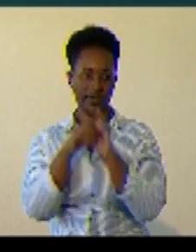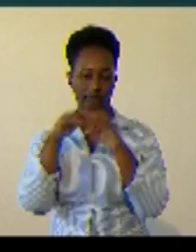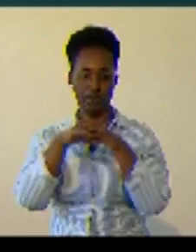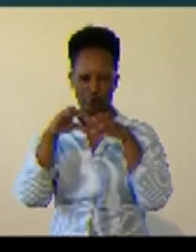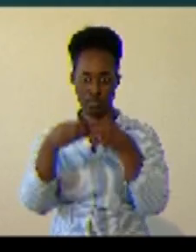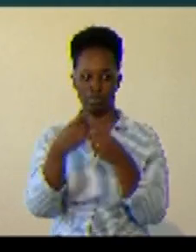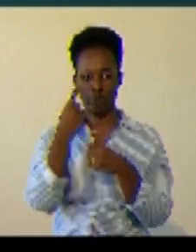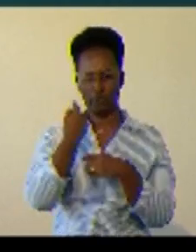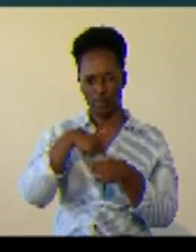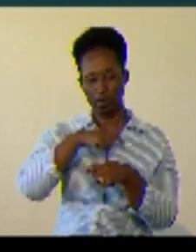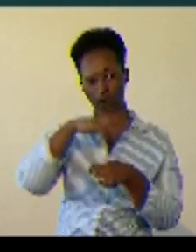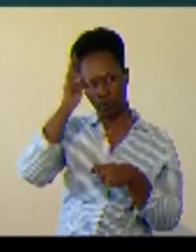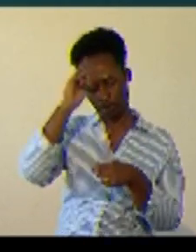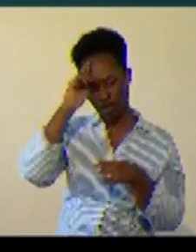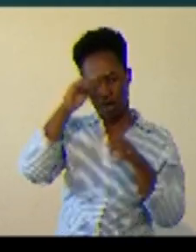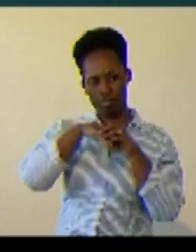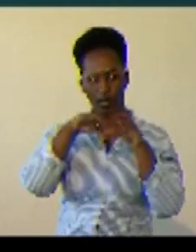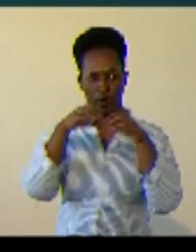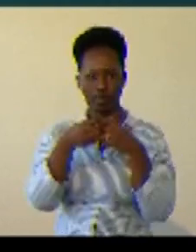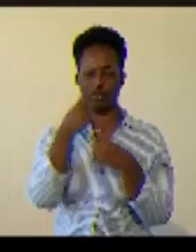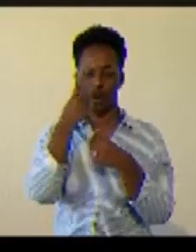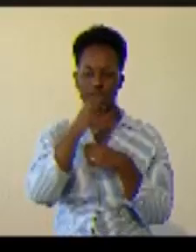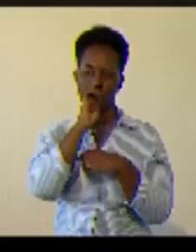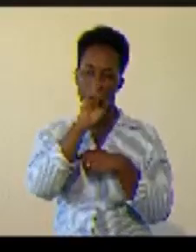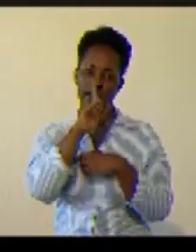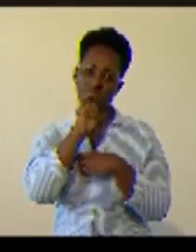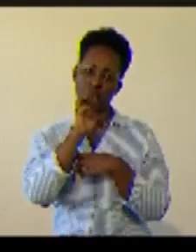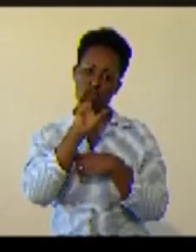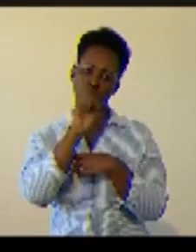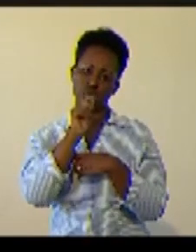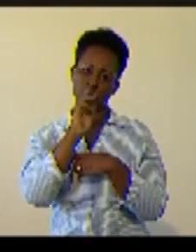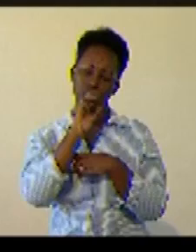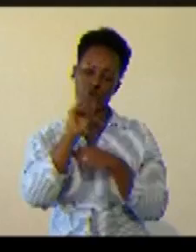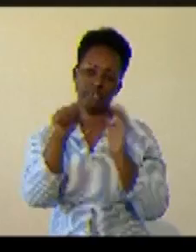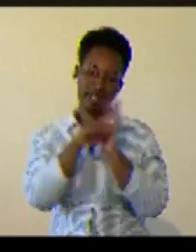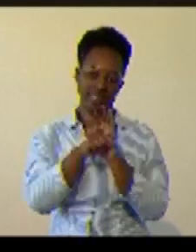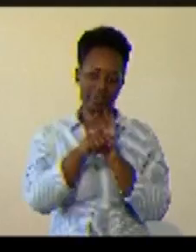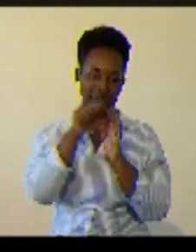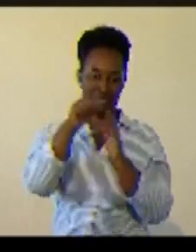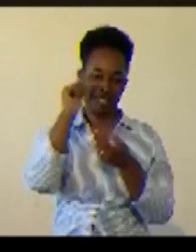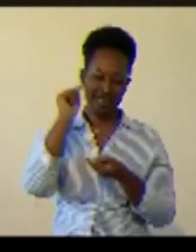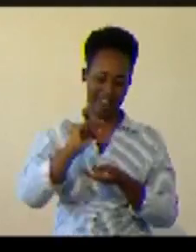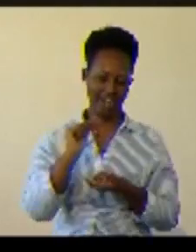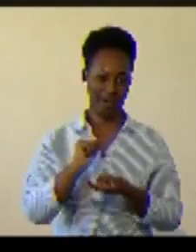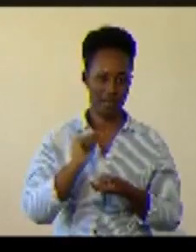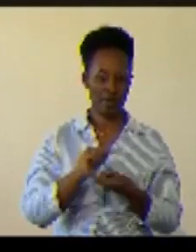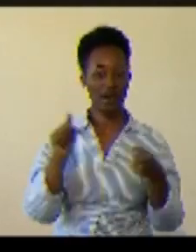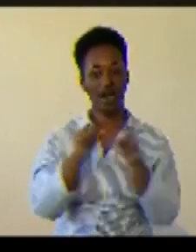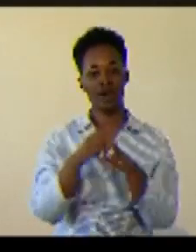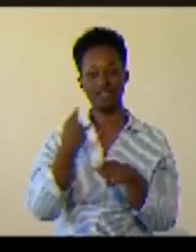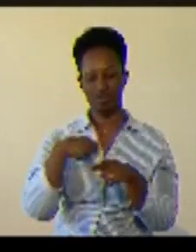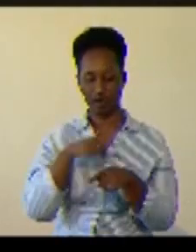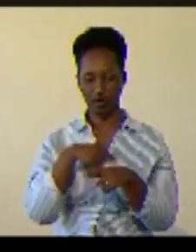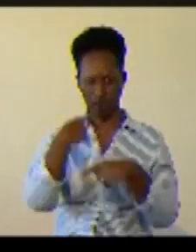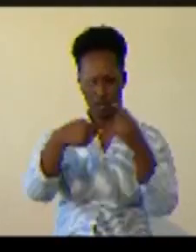We remember that. Down group 1, electronegativity, how does it change? It decreases as we go down the